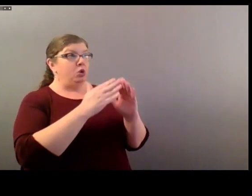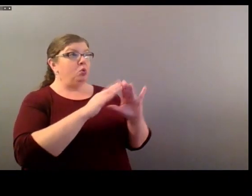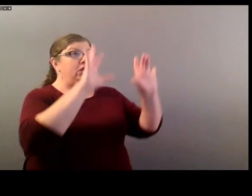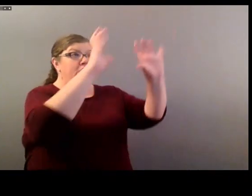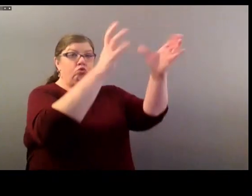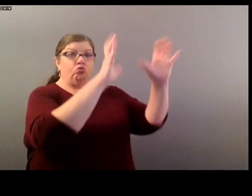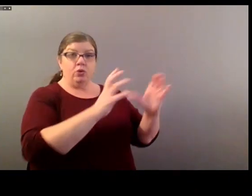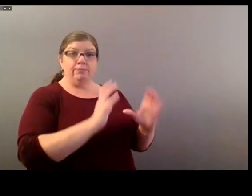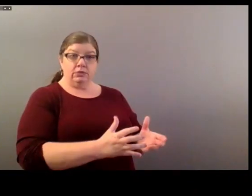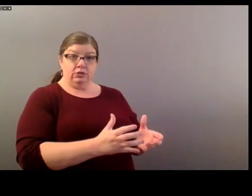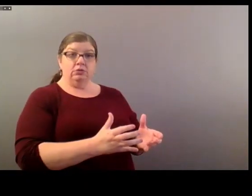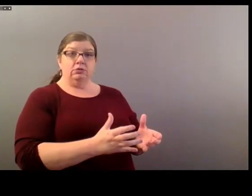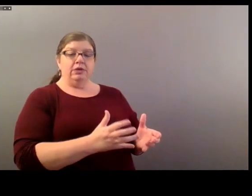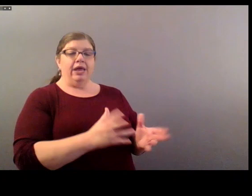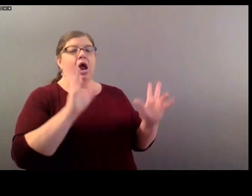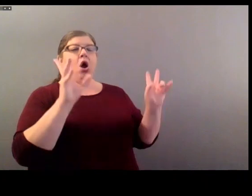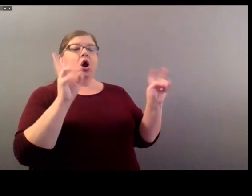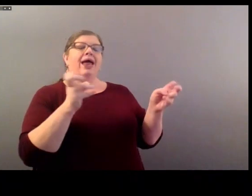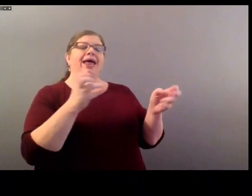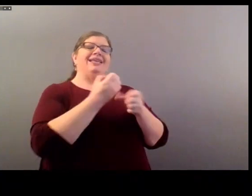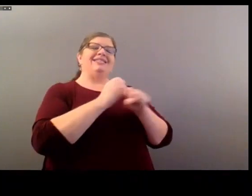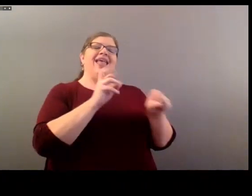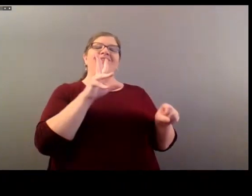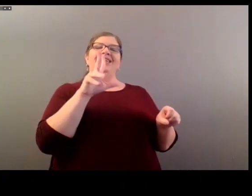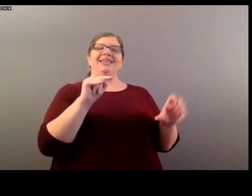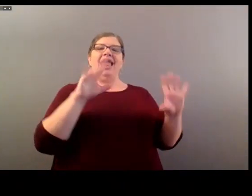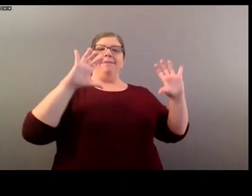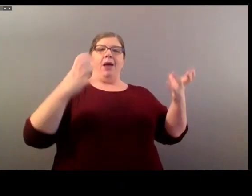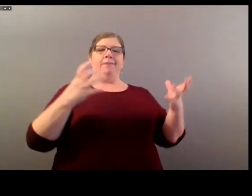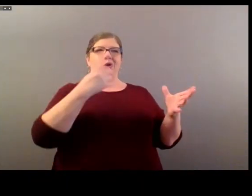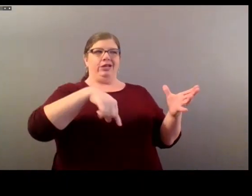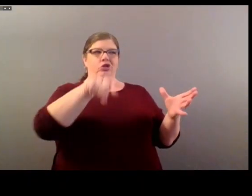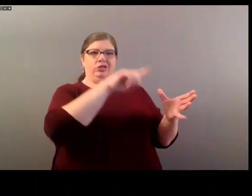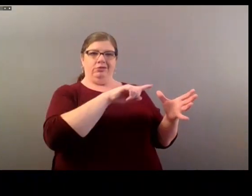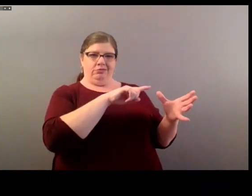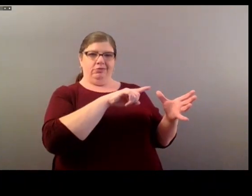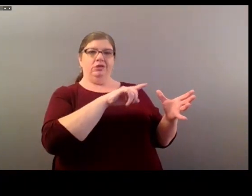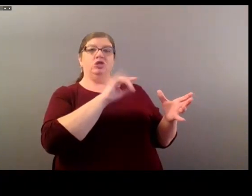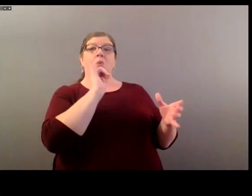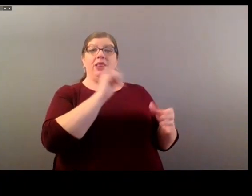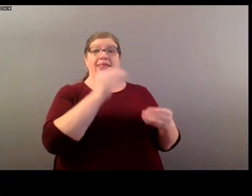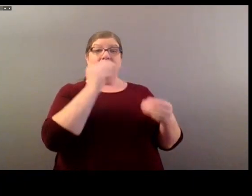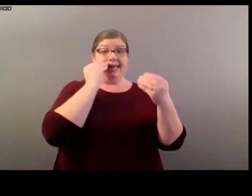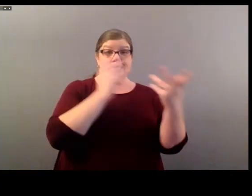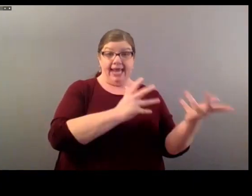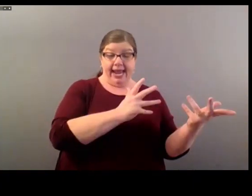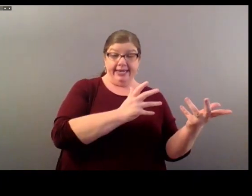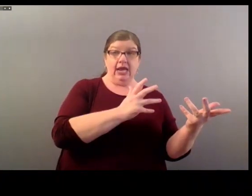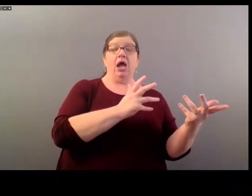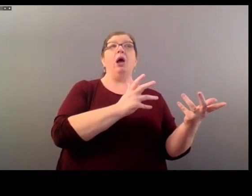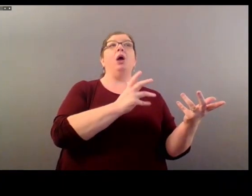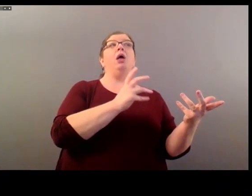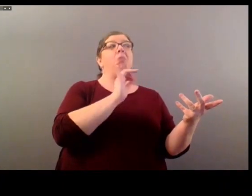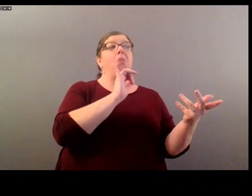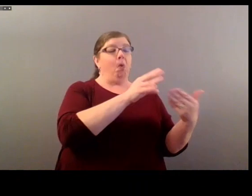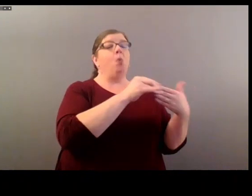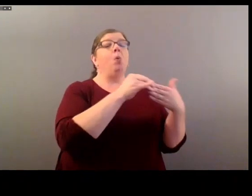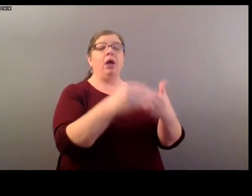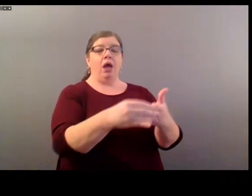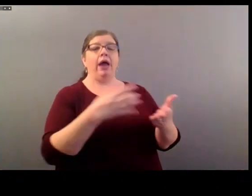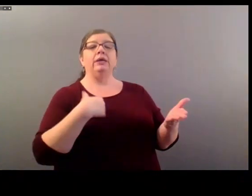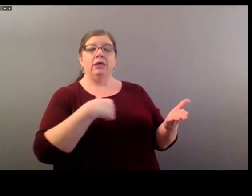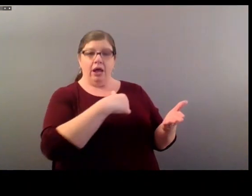in our safety net population. So with that data, we will be guided to